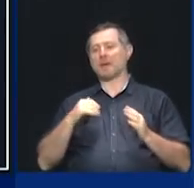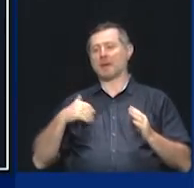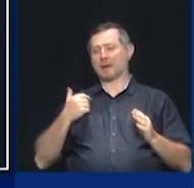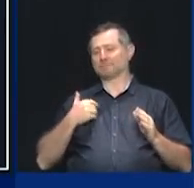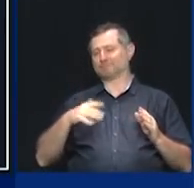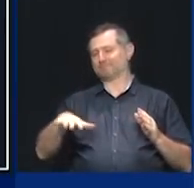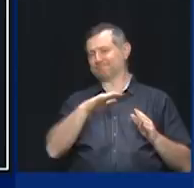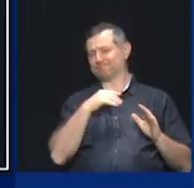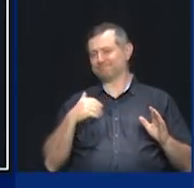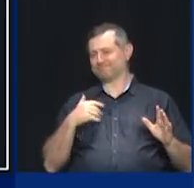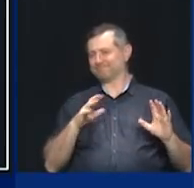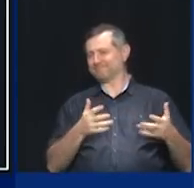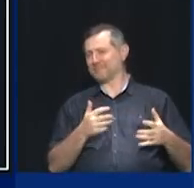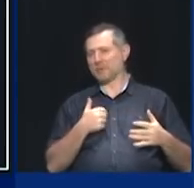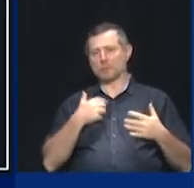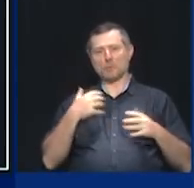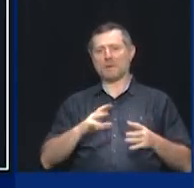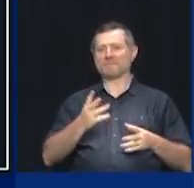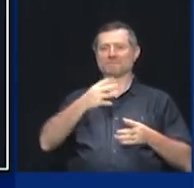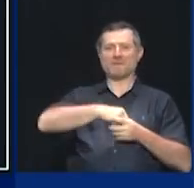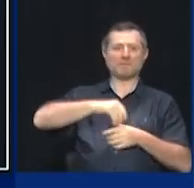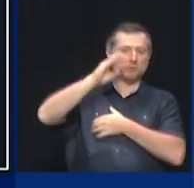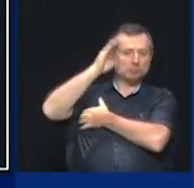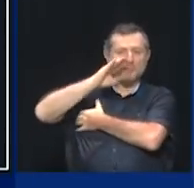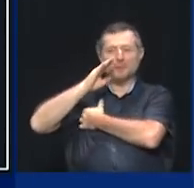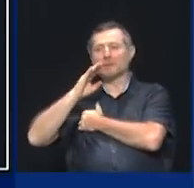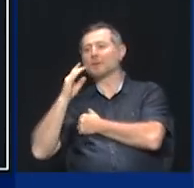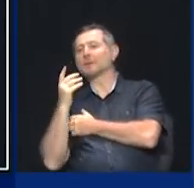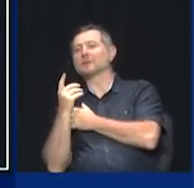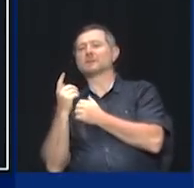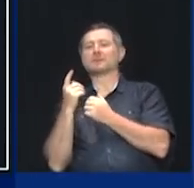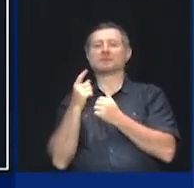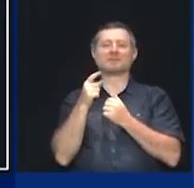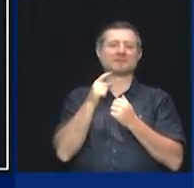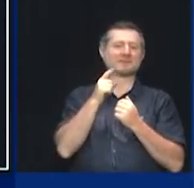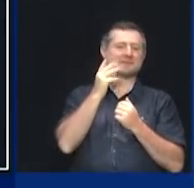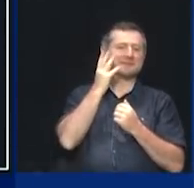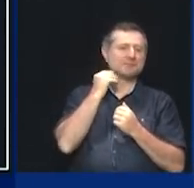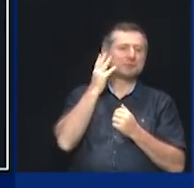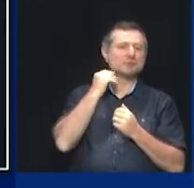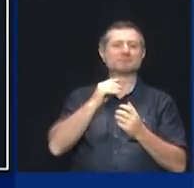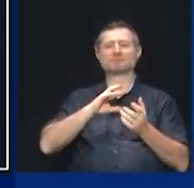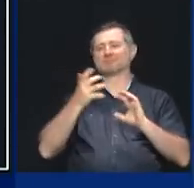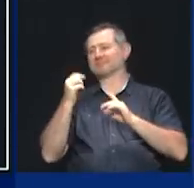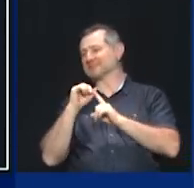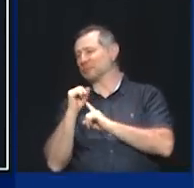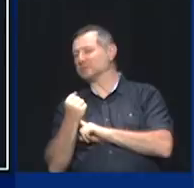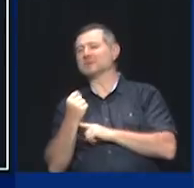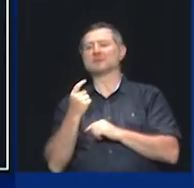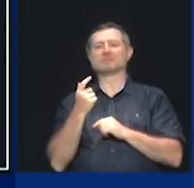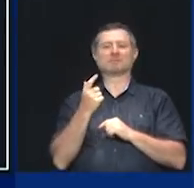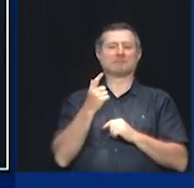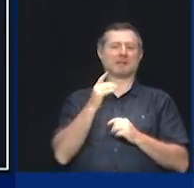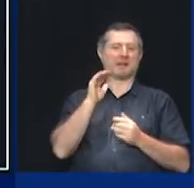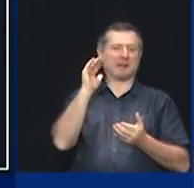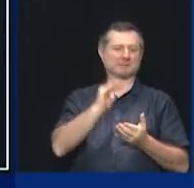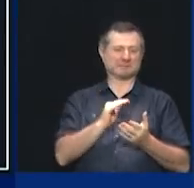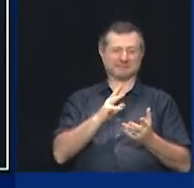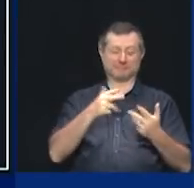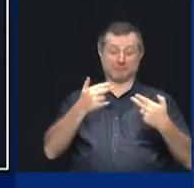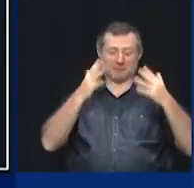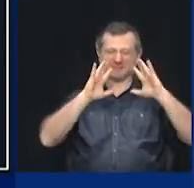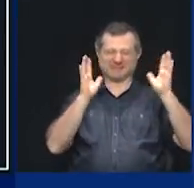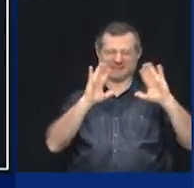They don't arrive at a place of crisis. You don't have the same level of violence. You don't have the same level